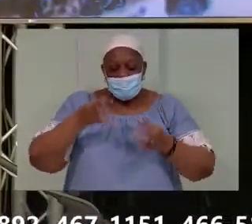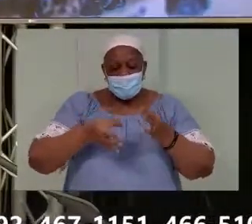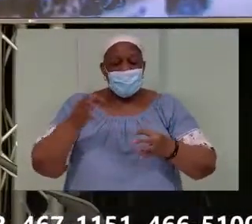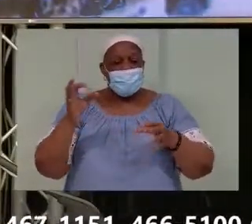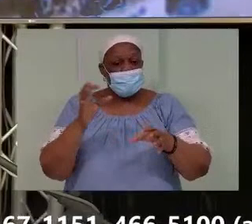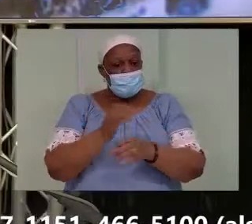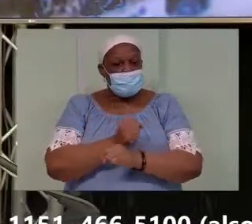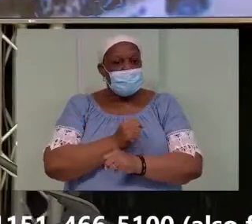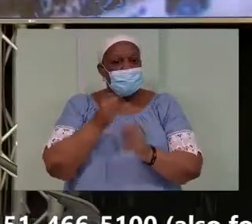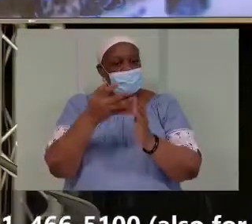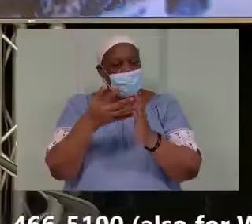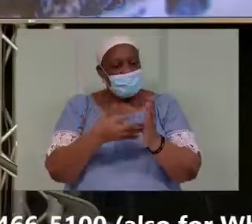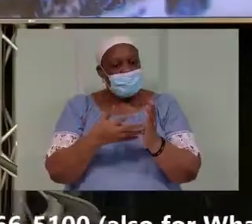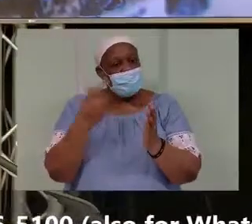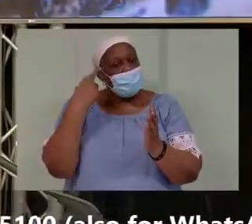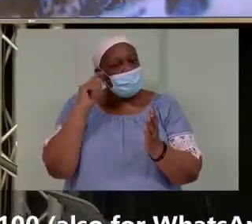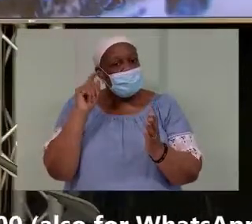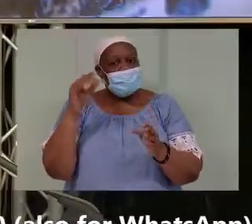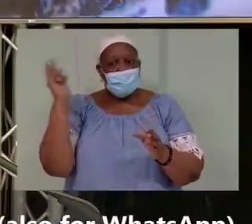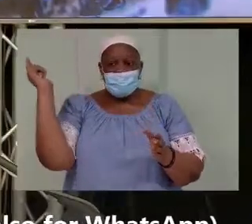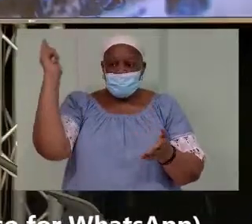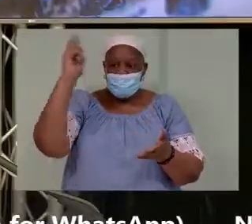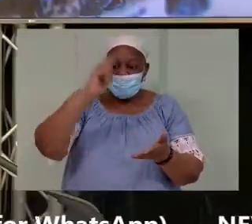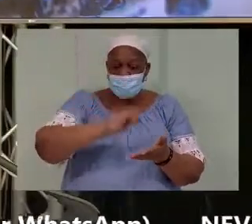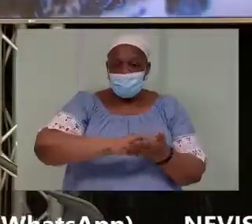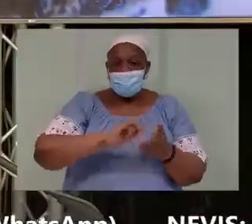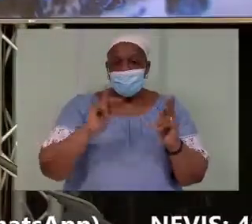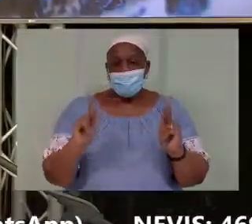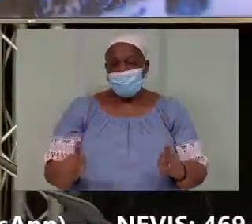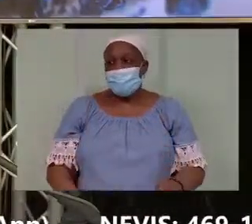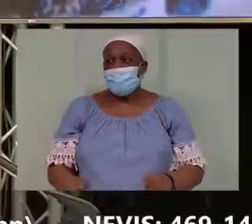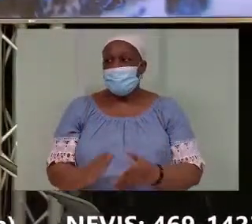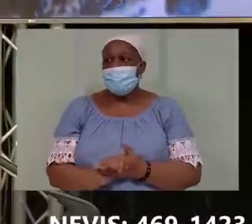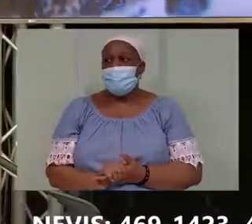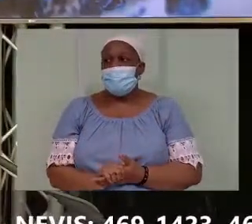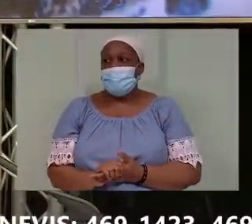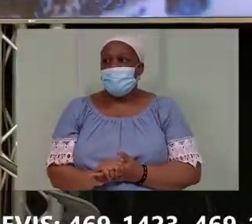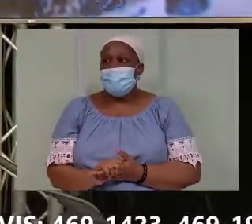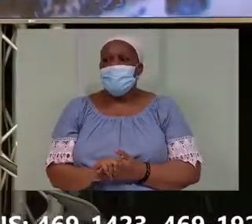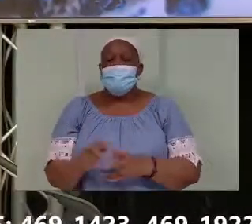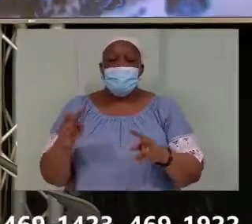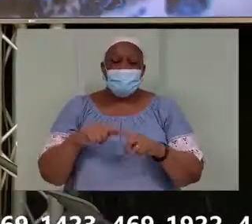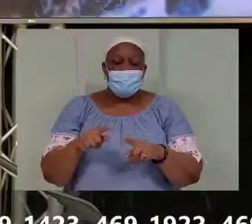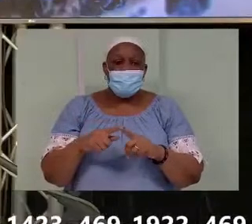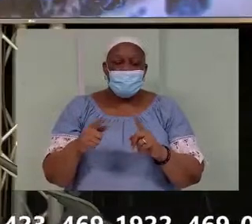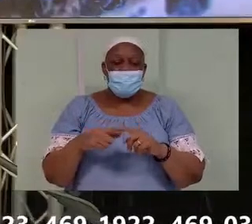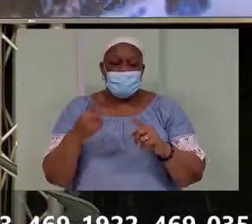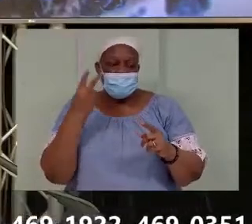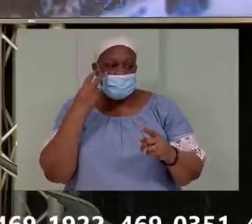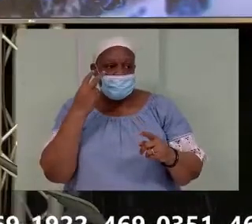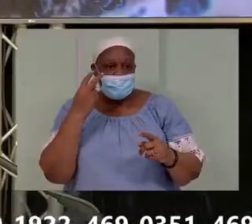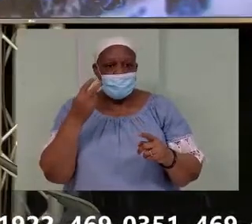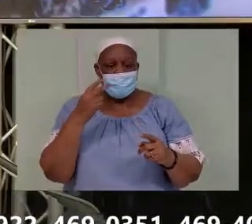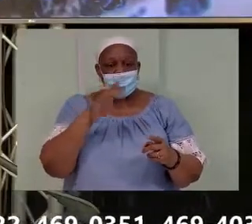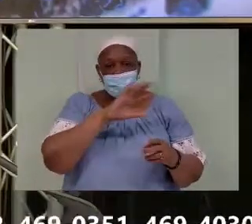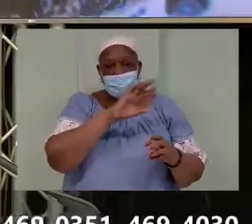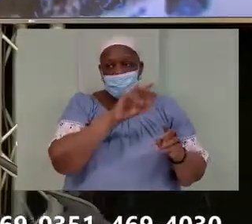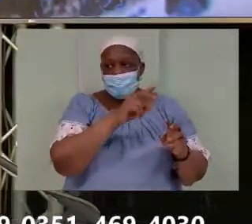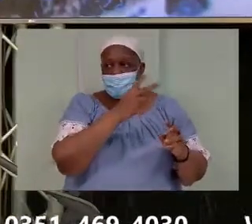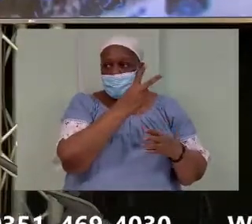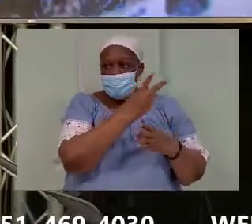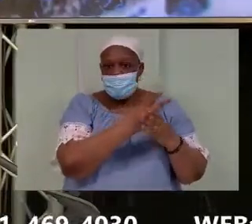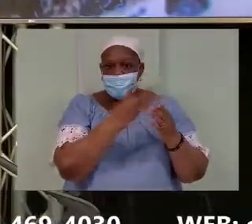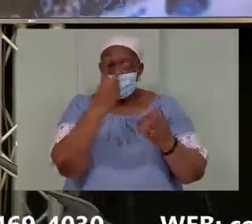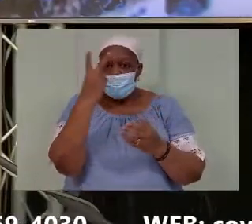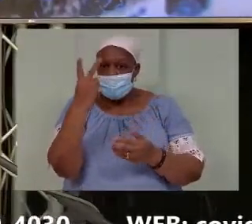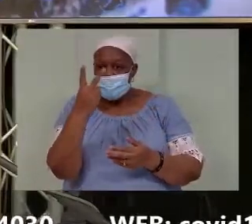in the video, the testing booth, there was several models that were shown to us from a model of